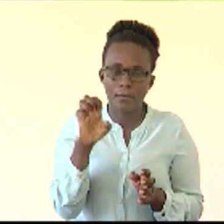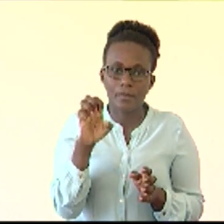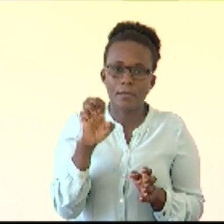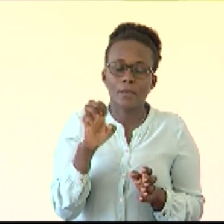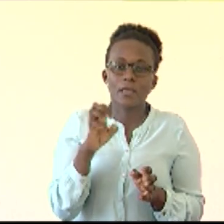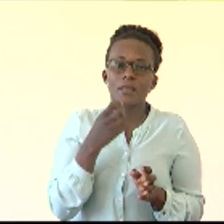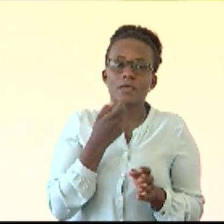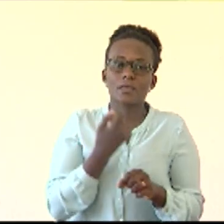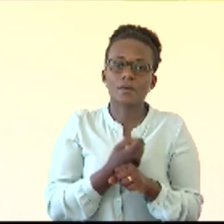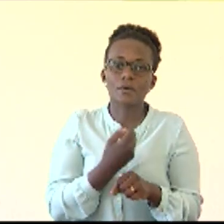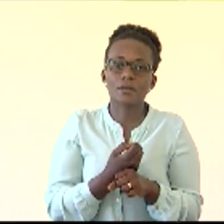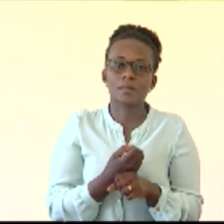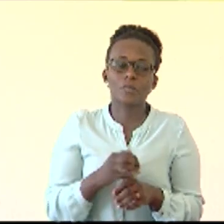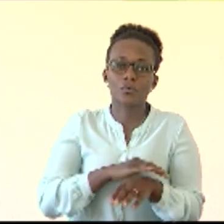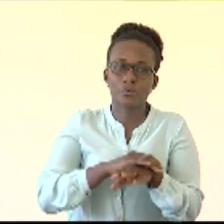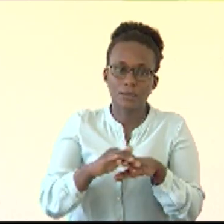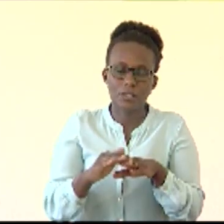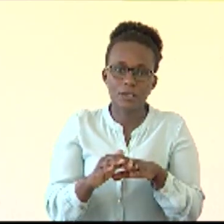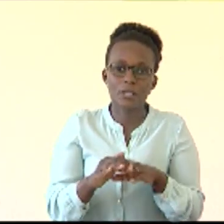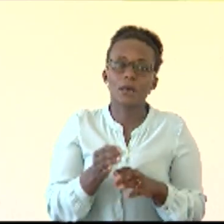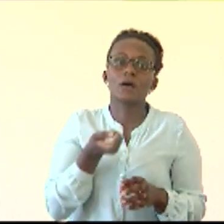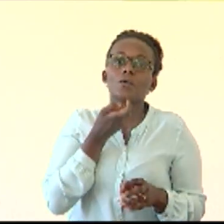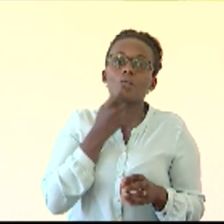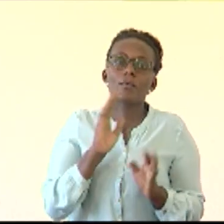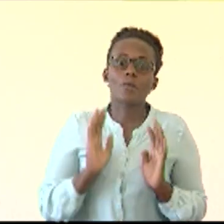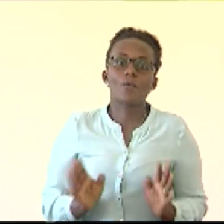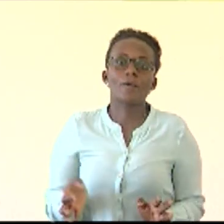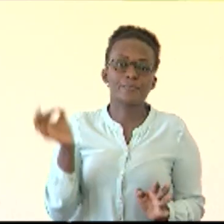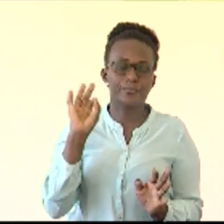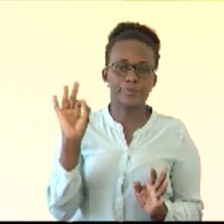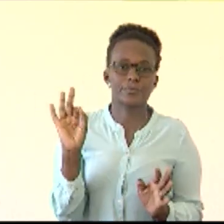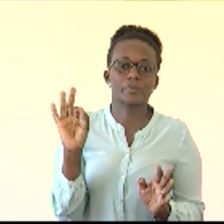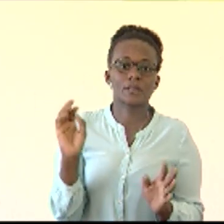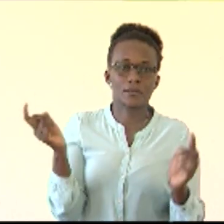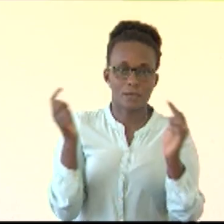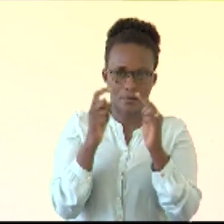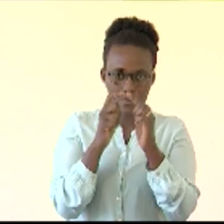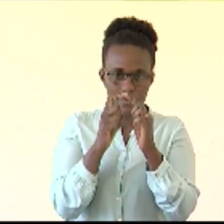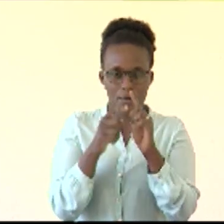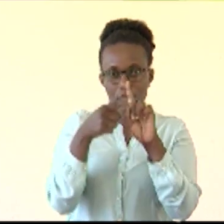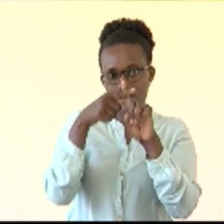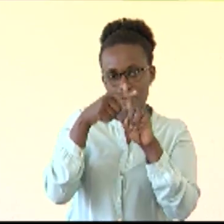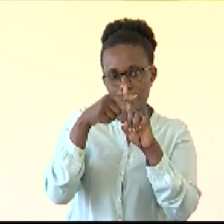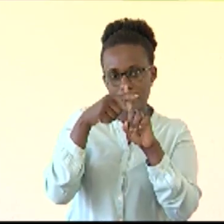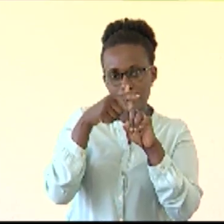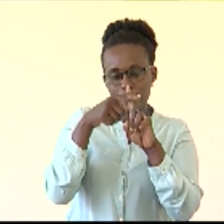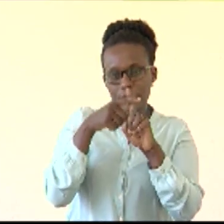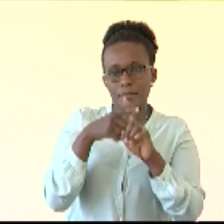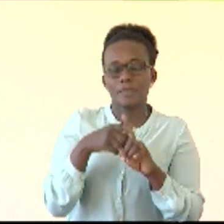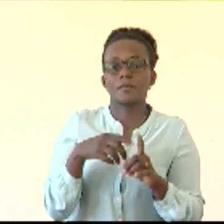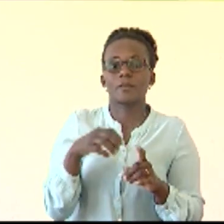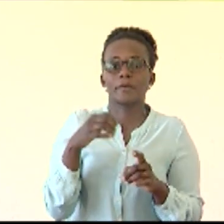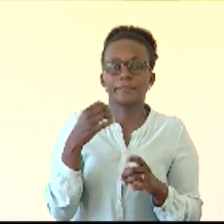for coating, must be pure and connected to the anode, positive terminal. The